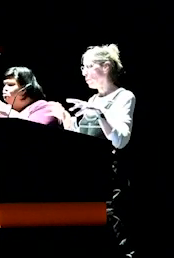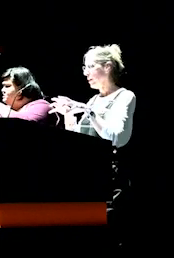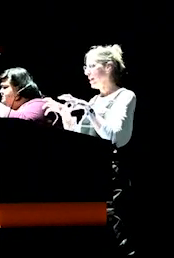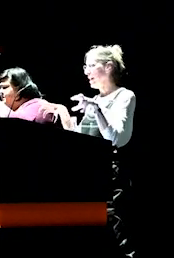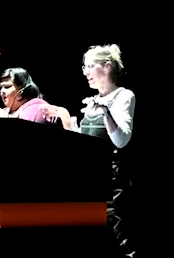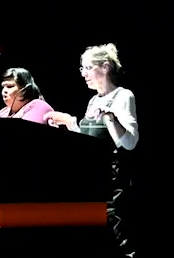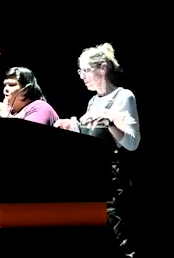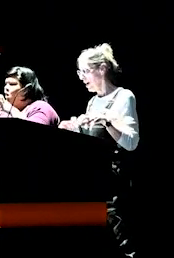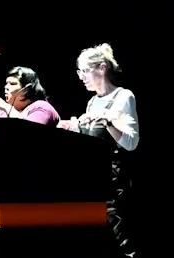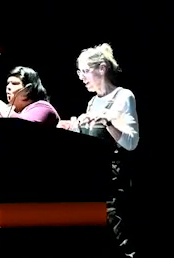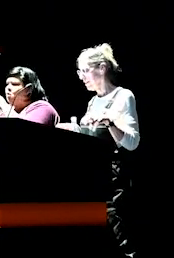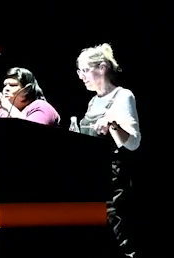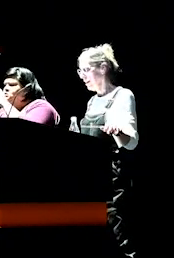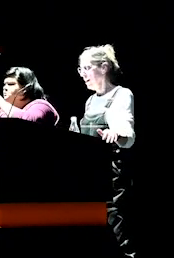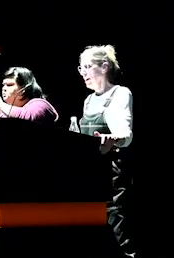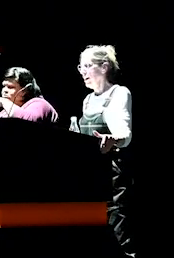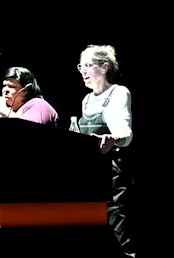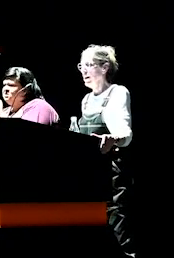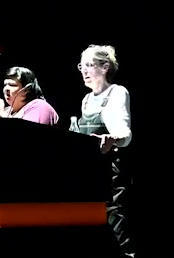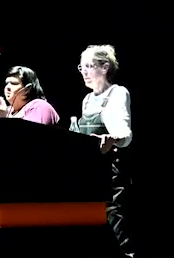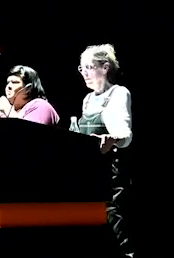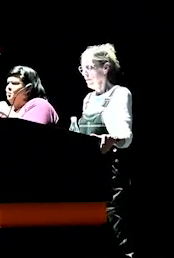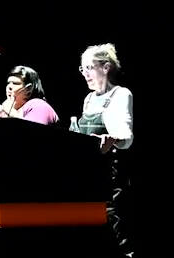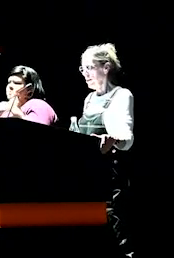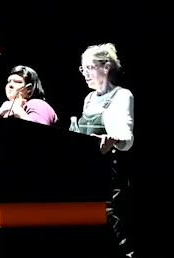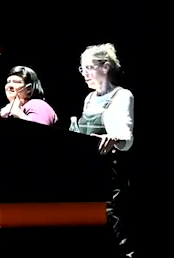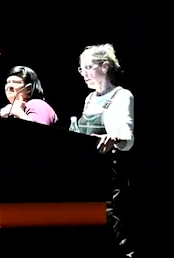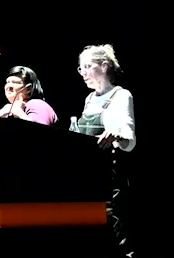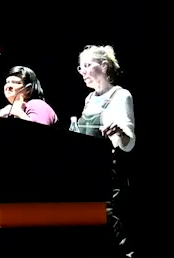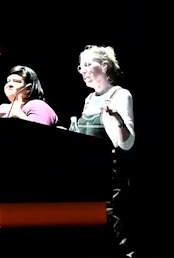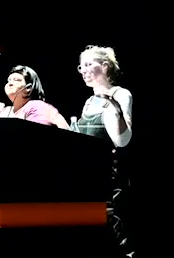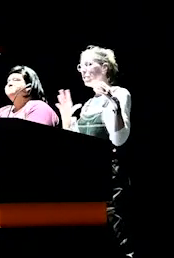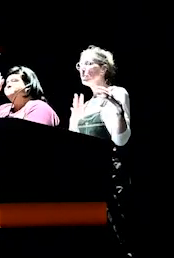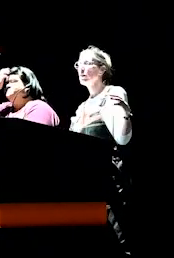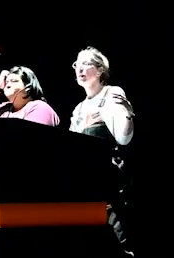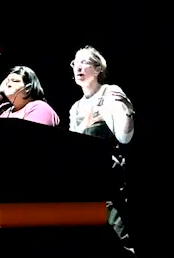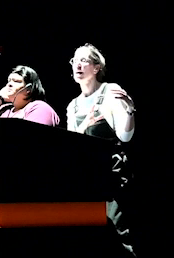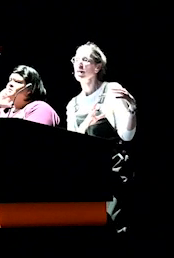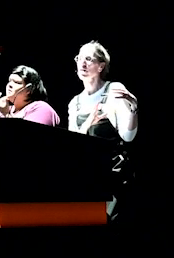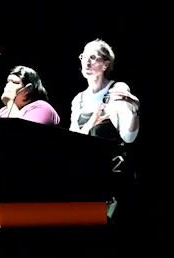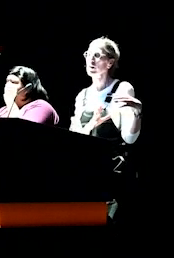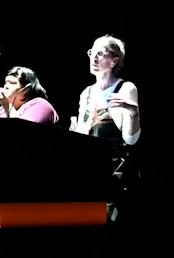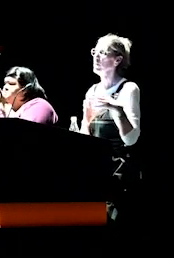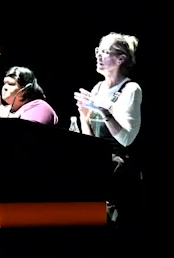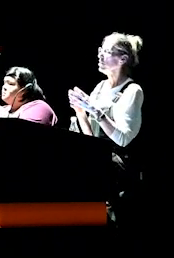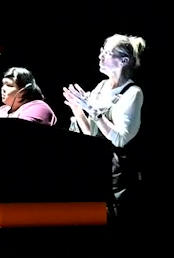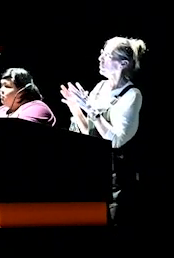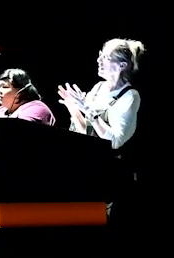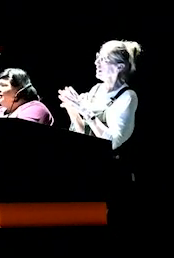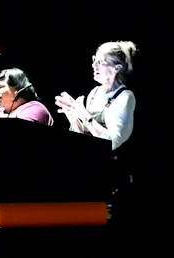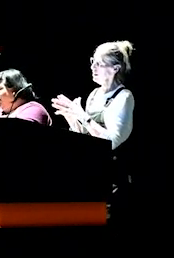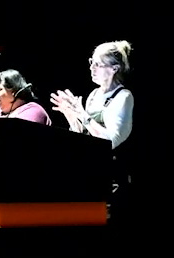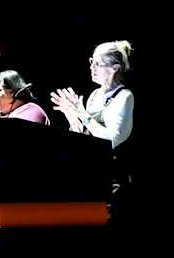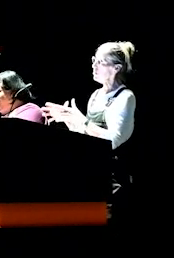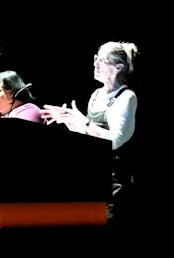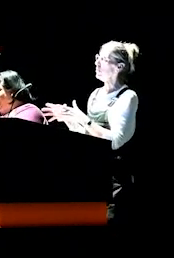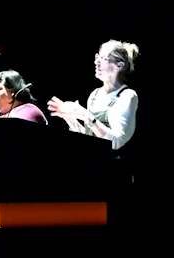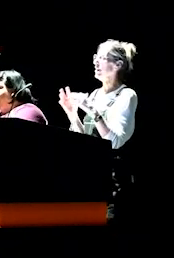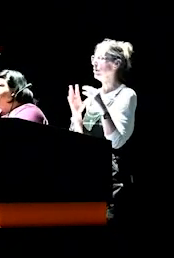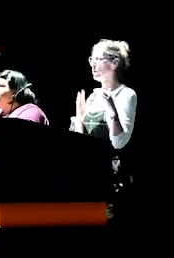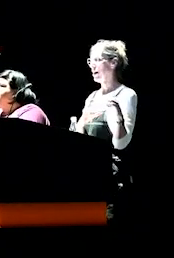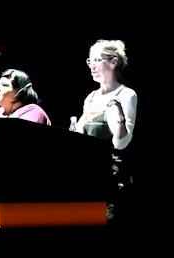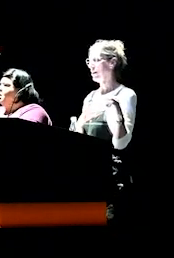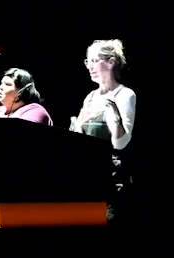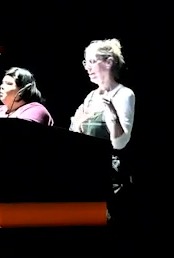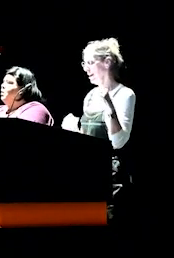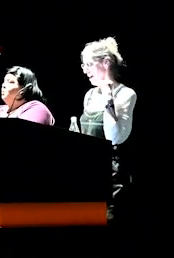kind of coordinating the project. And you're still working on the work, but then you're working with the people